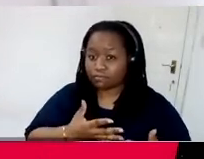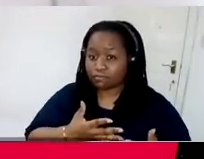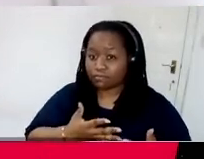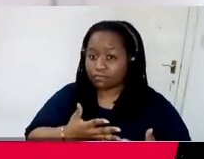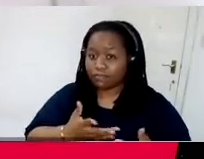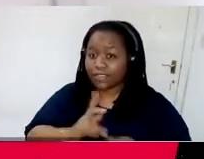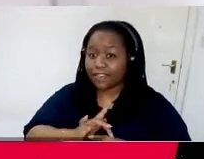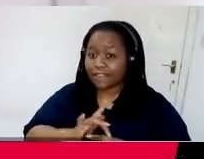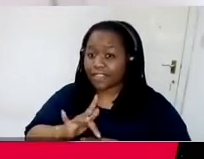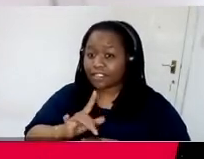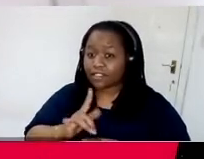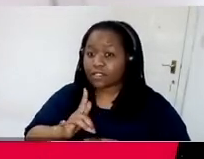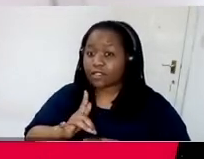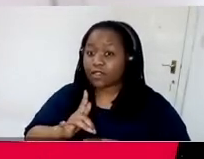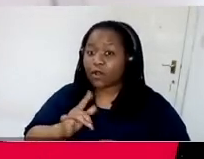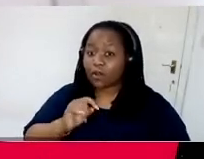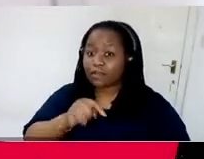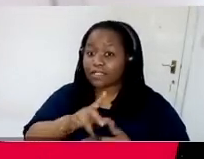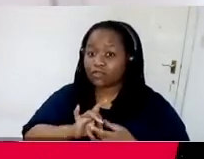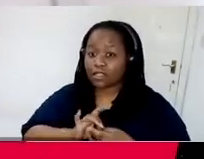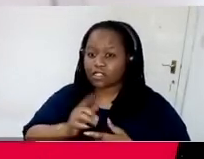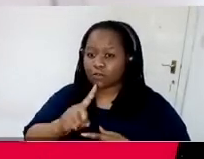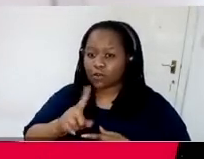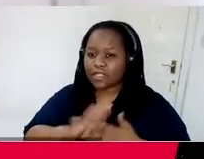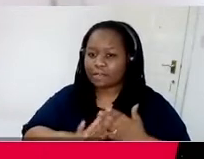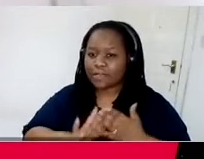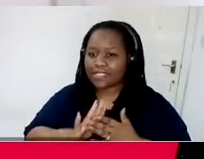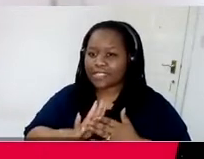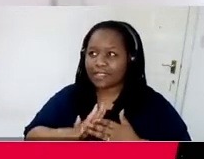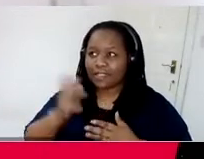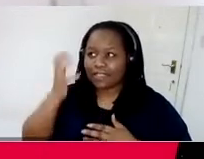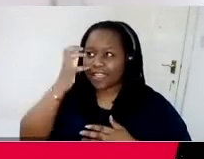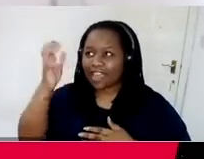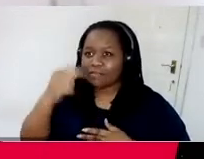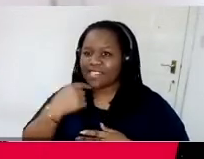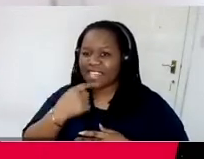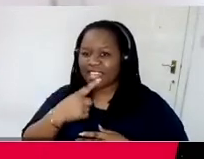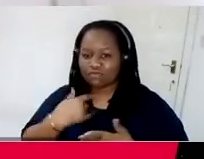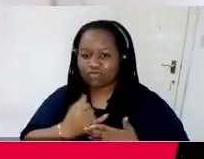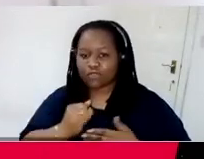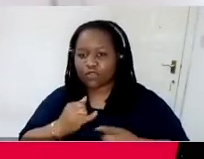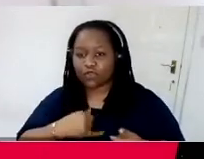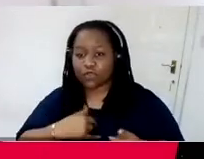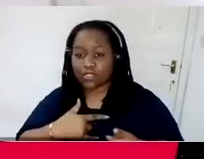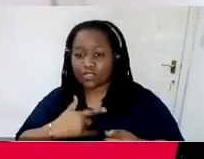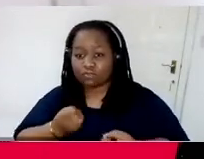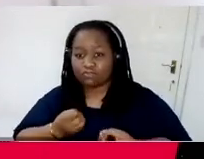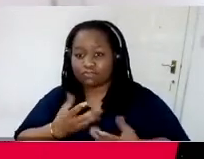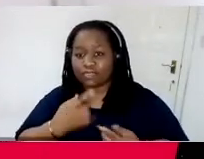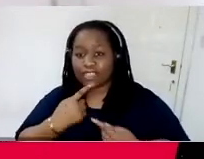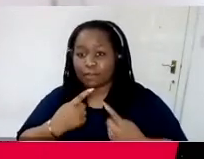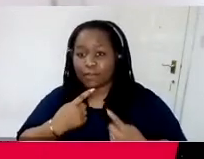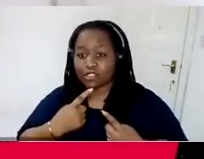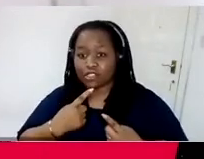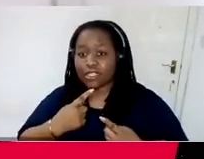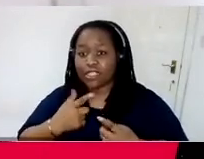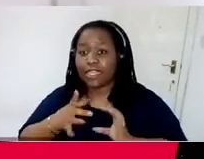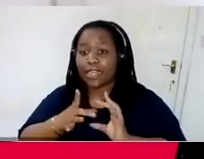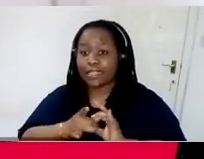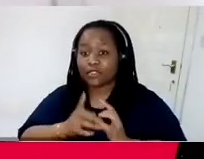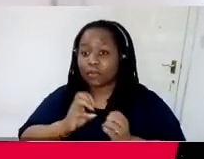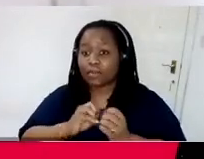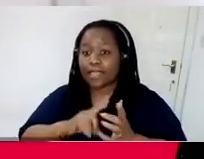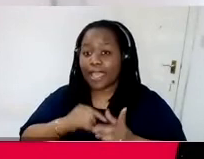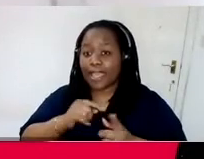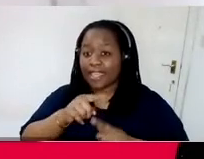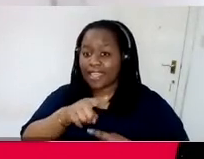is mutual deniability. So the government can refuse to release information about BAE Systems